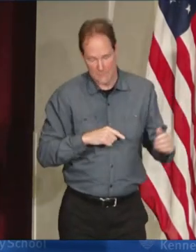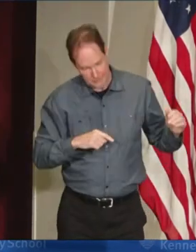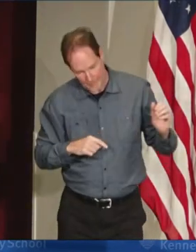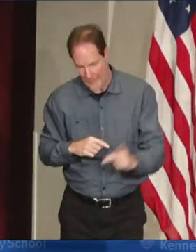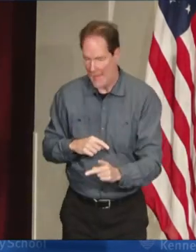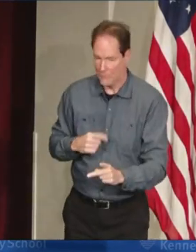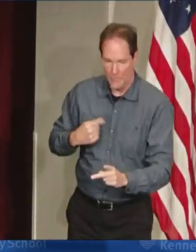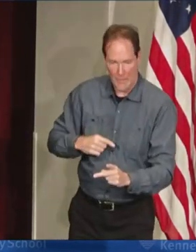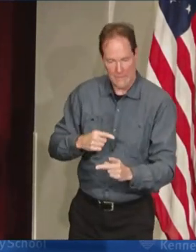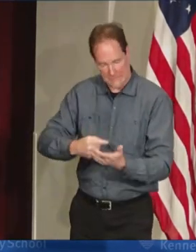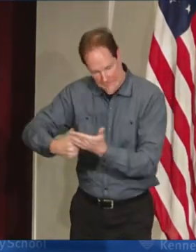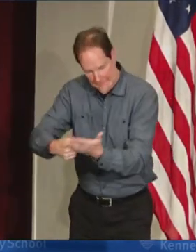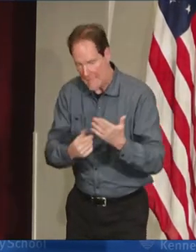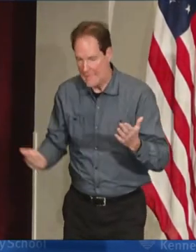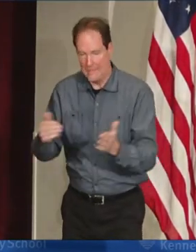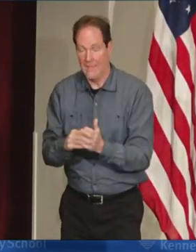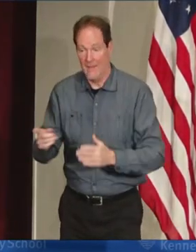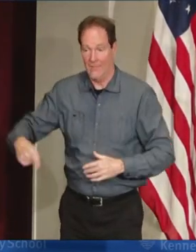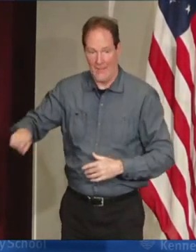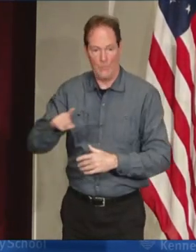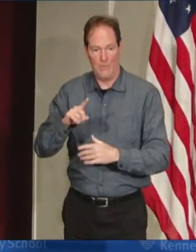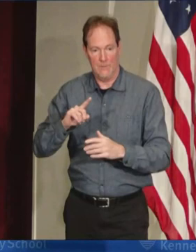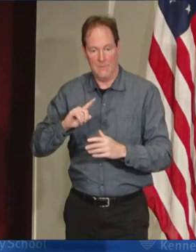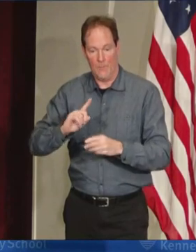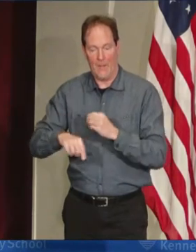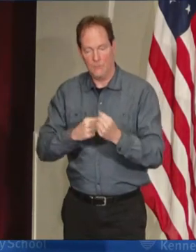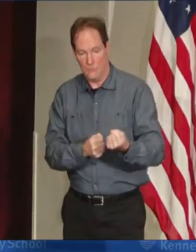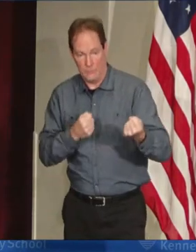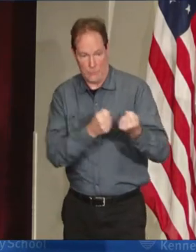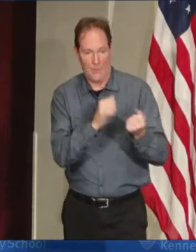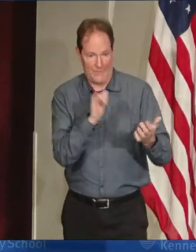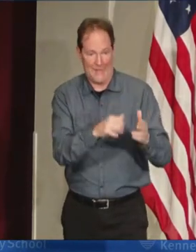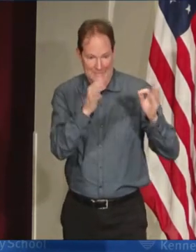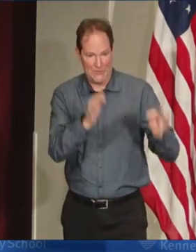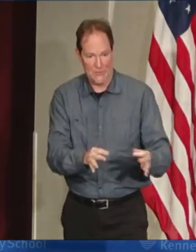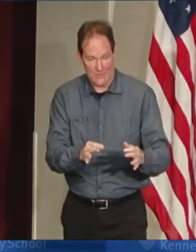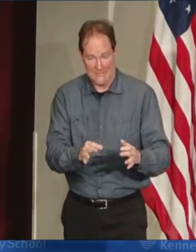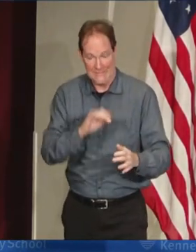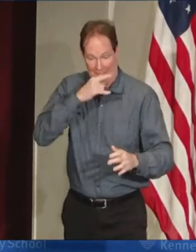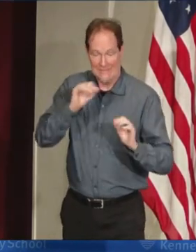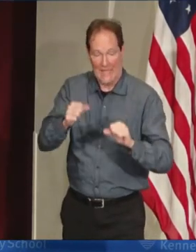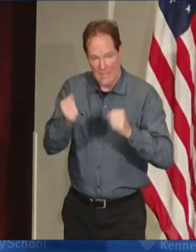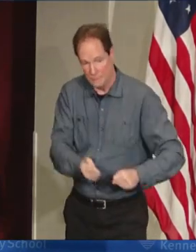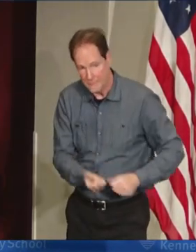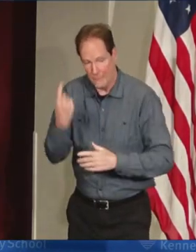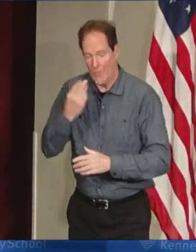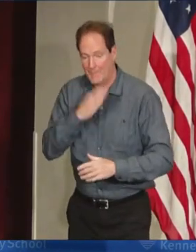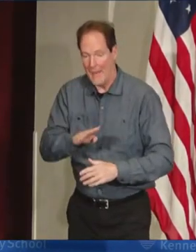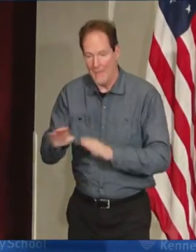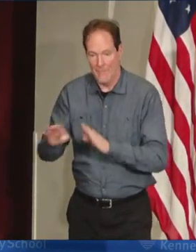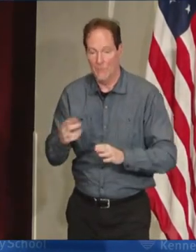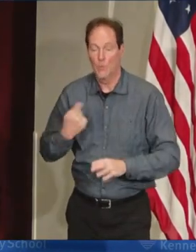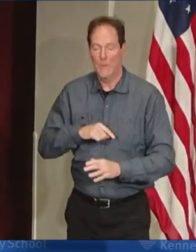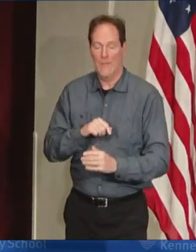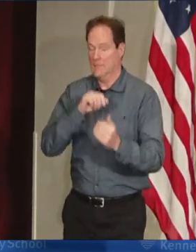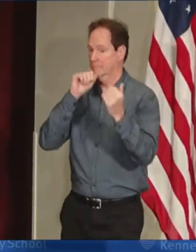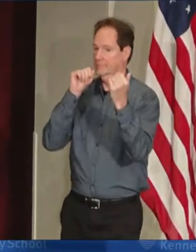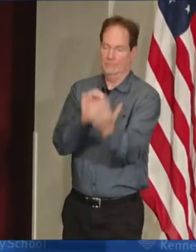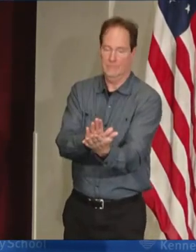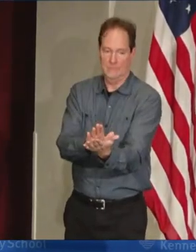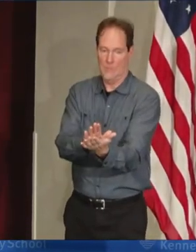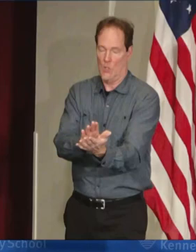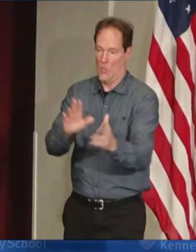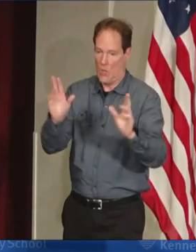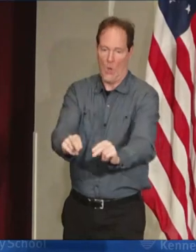issue. Because they were about to support that position. And we were able to turn that around. So for me,